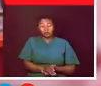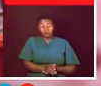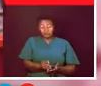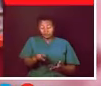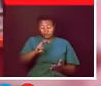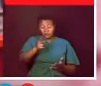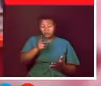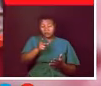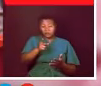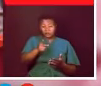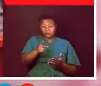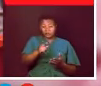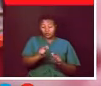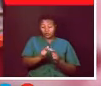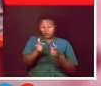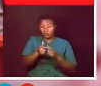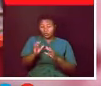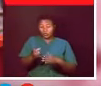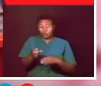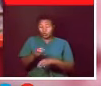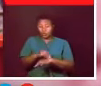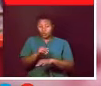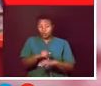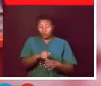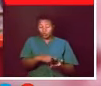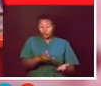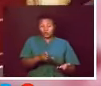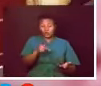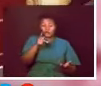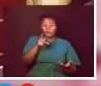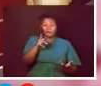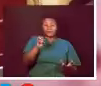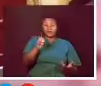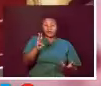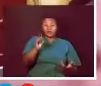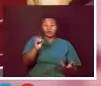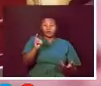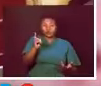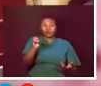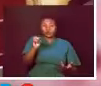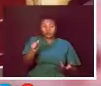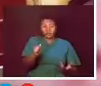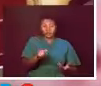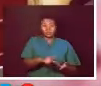batch of communities mentioned here, Kwesi Koko, Pewodie, Supreme Kwanta.